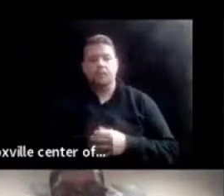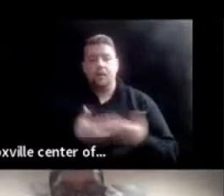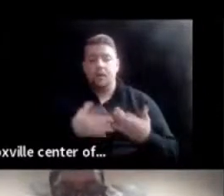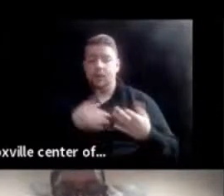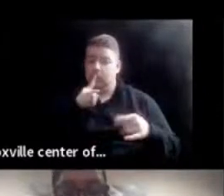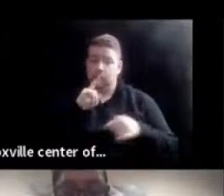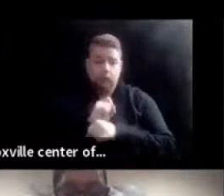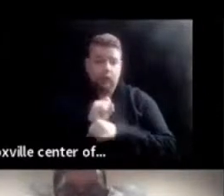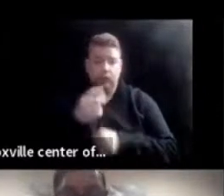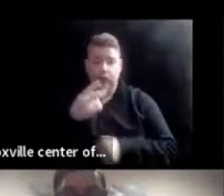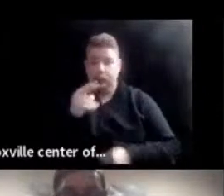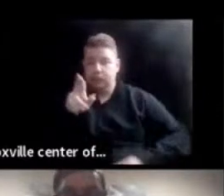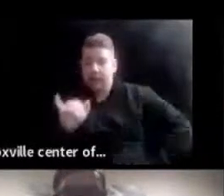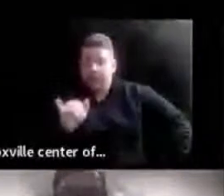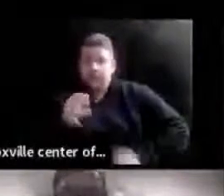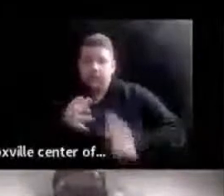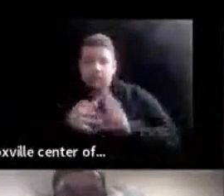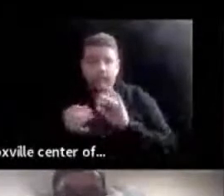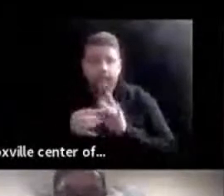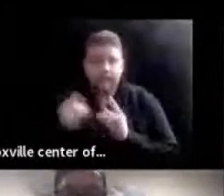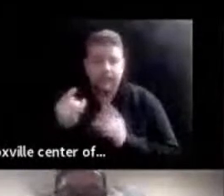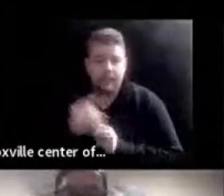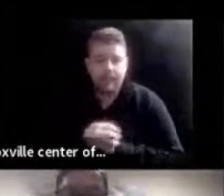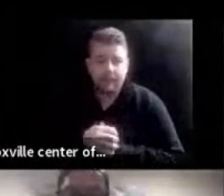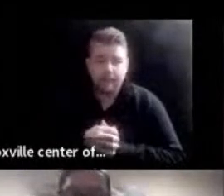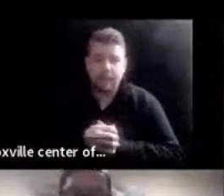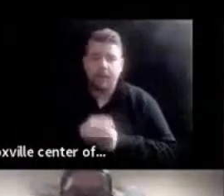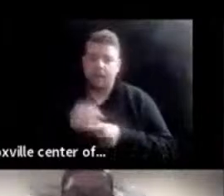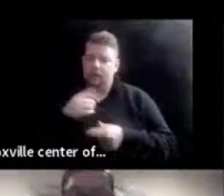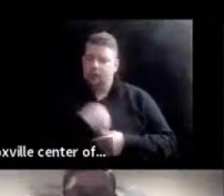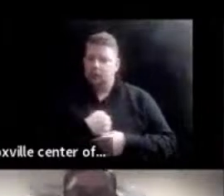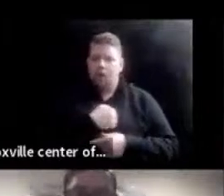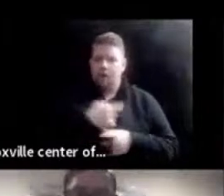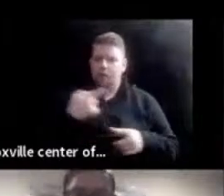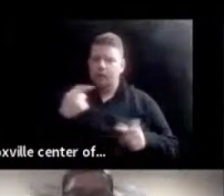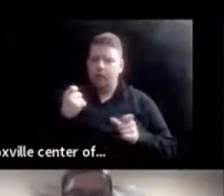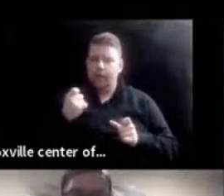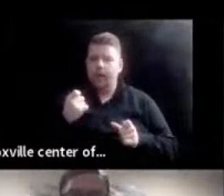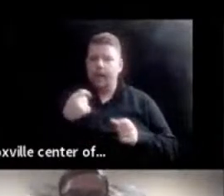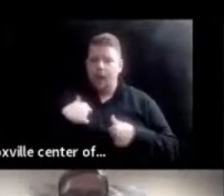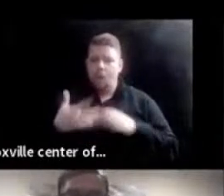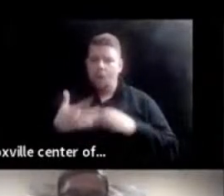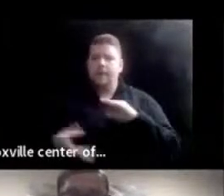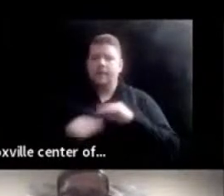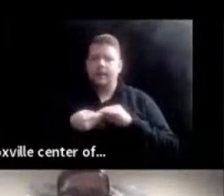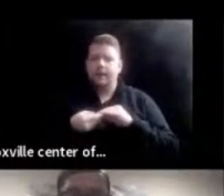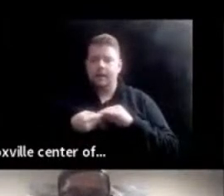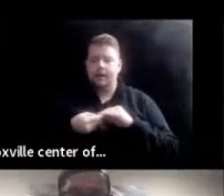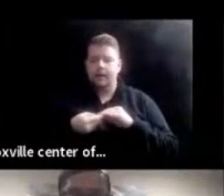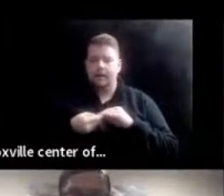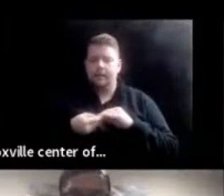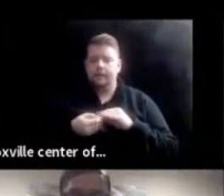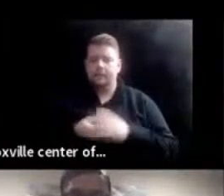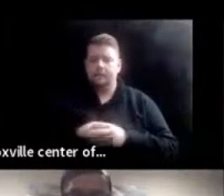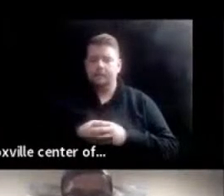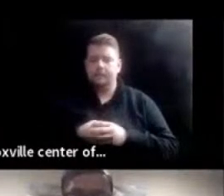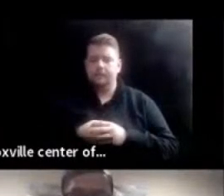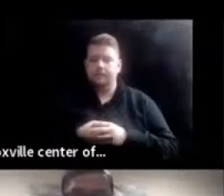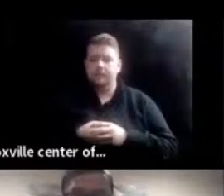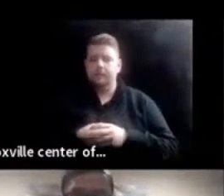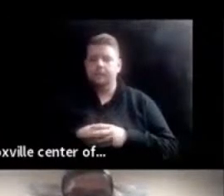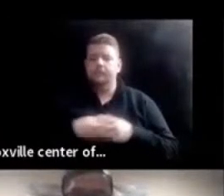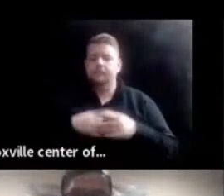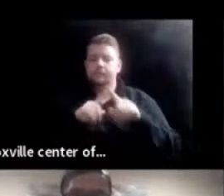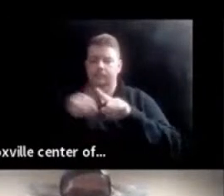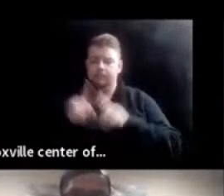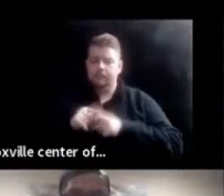sure, Charity wants to say something now. Sorry, just real quick, want to add that just to manage expectations,